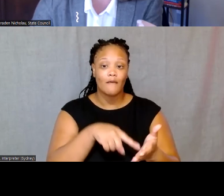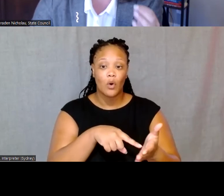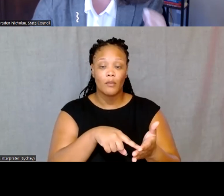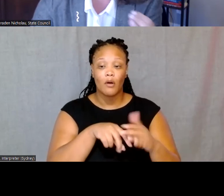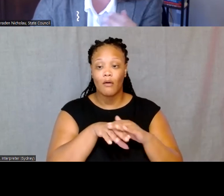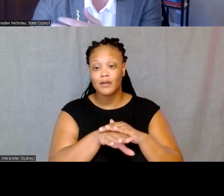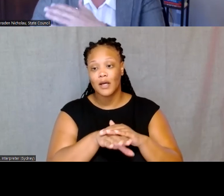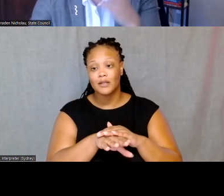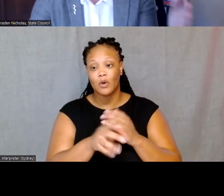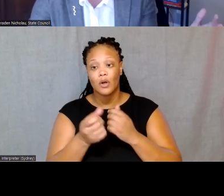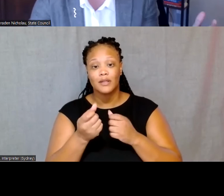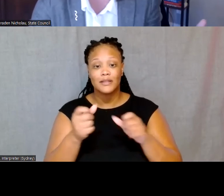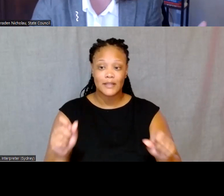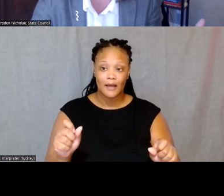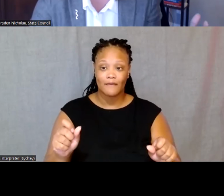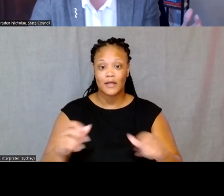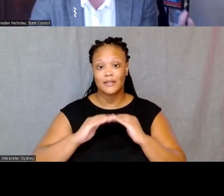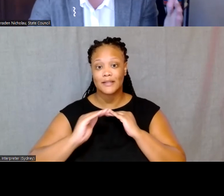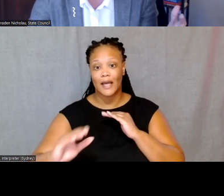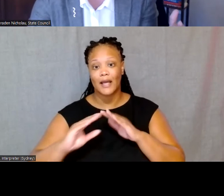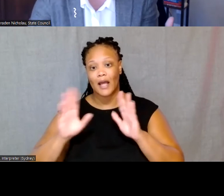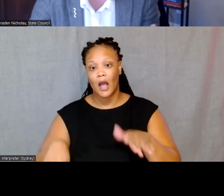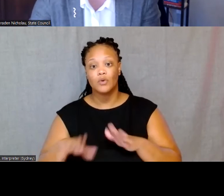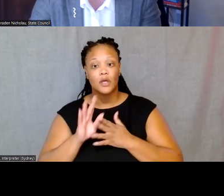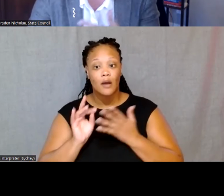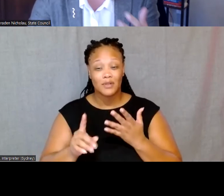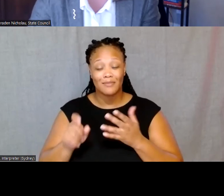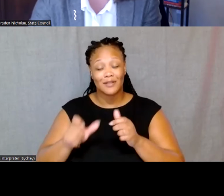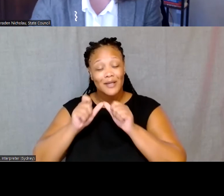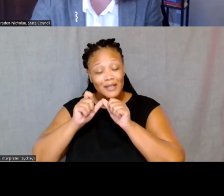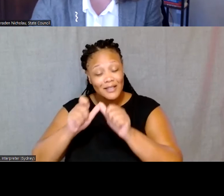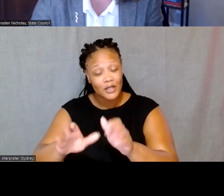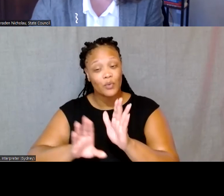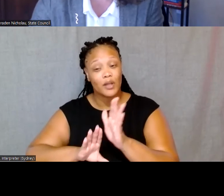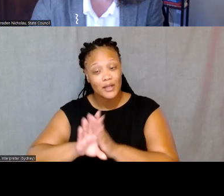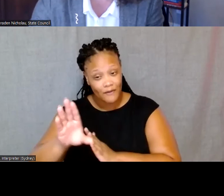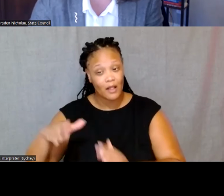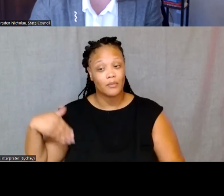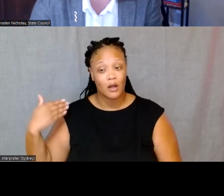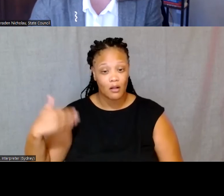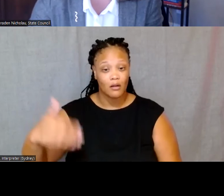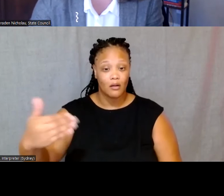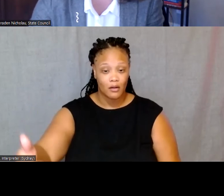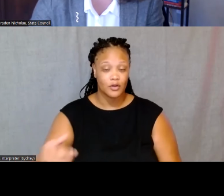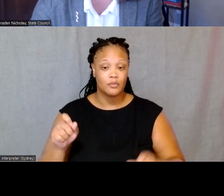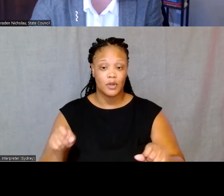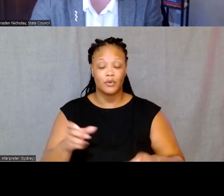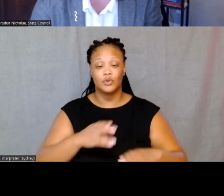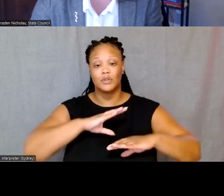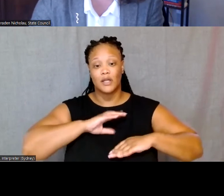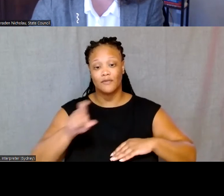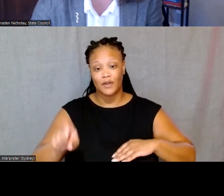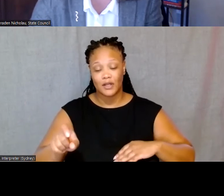housing options have to be continually developed to meet the needs of a variety of disability